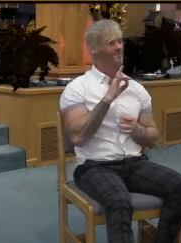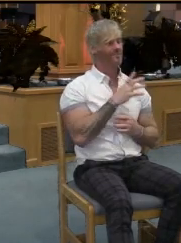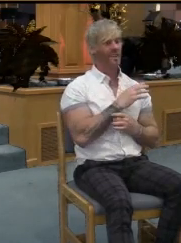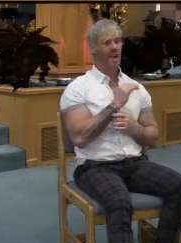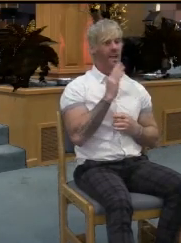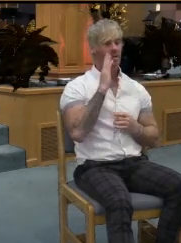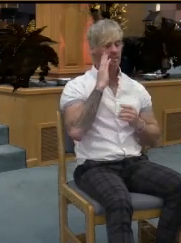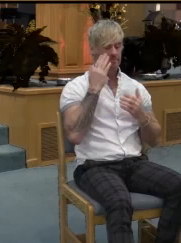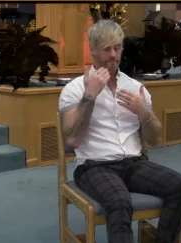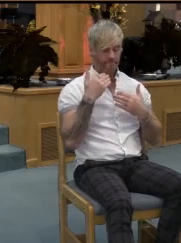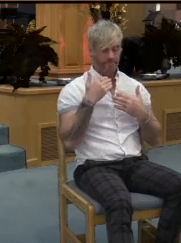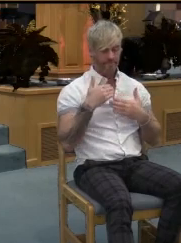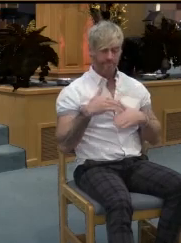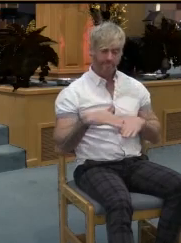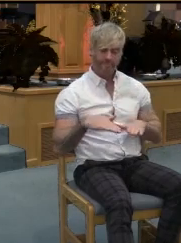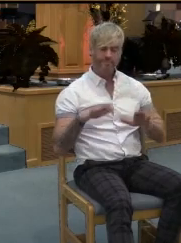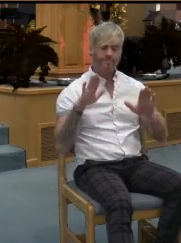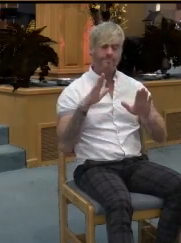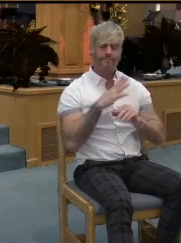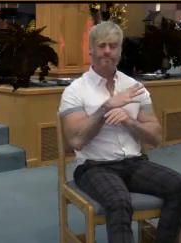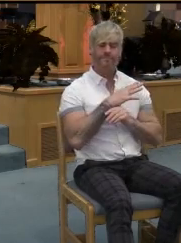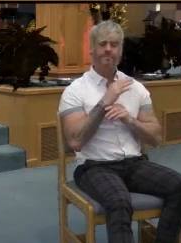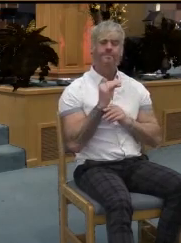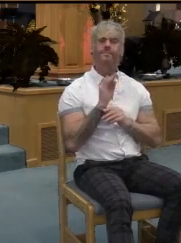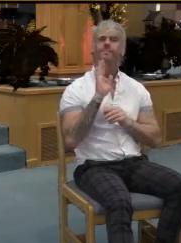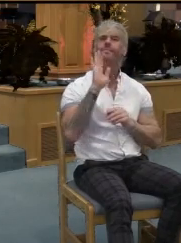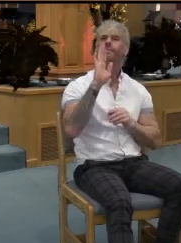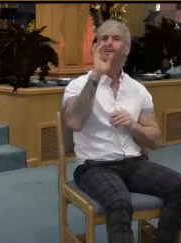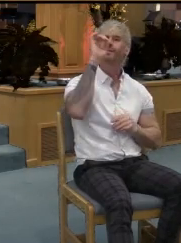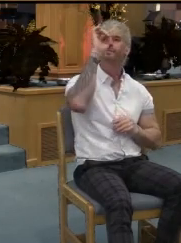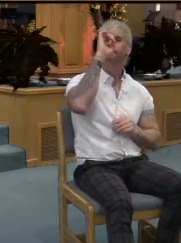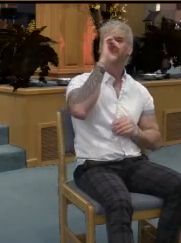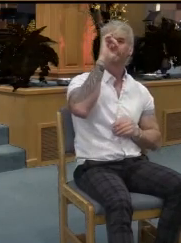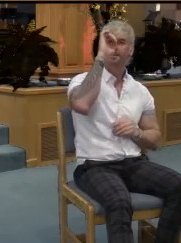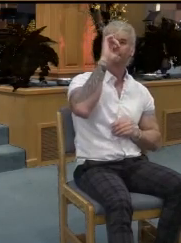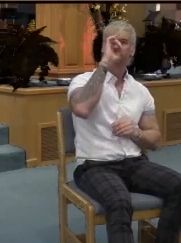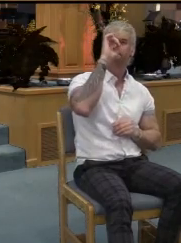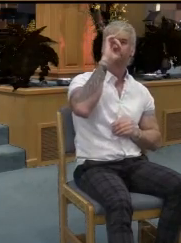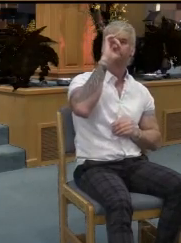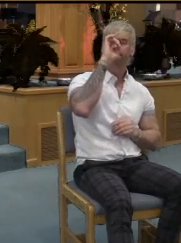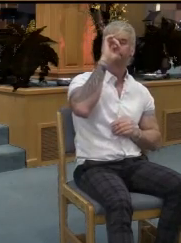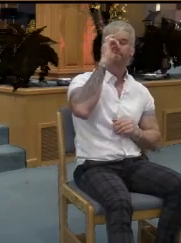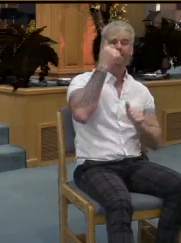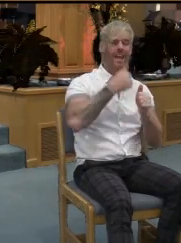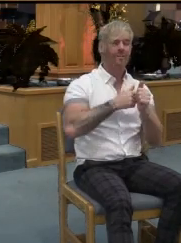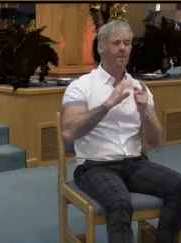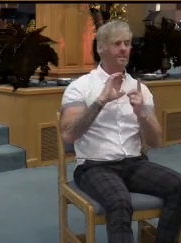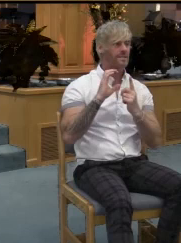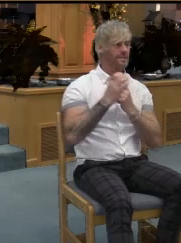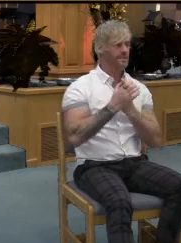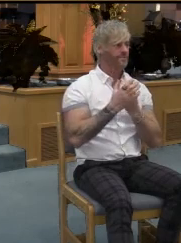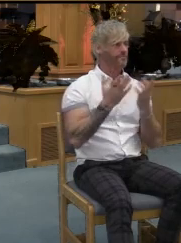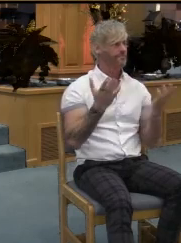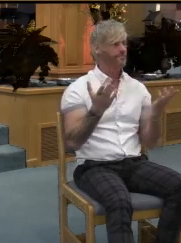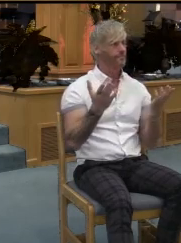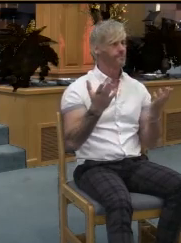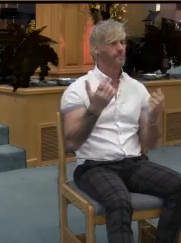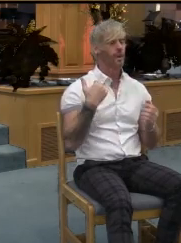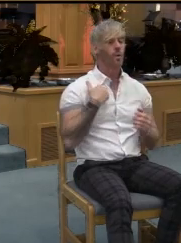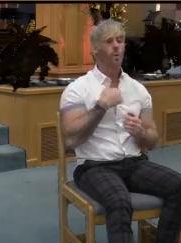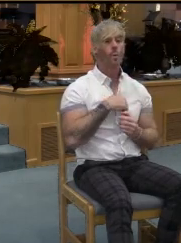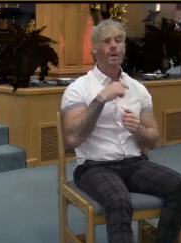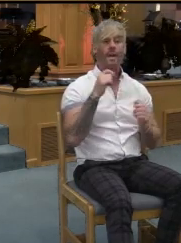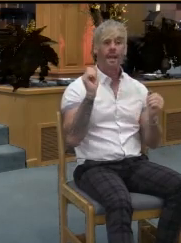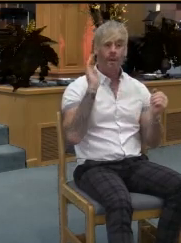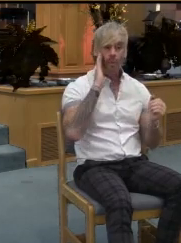and delights in God's wise and fatherly disposal of every condition. Christian contentment is based on confidence in